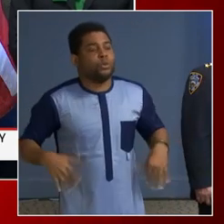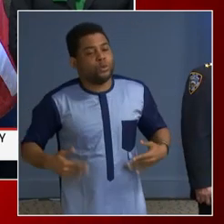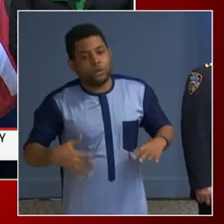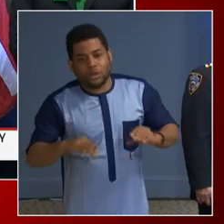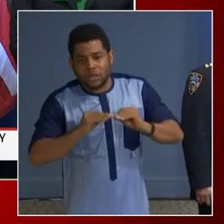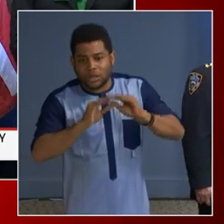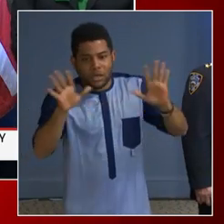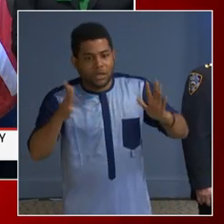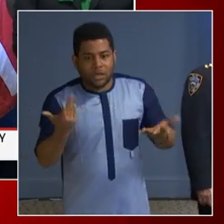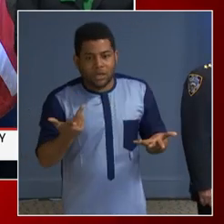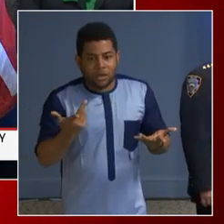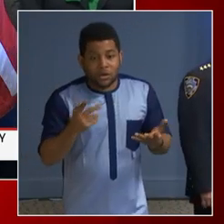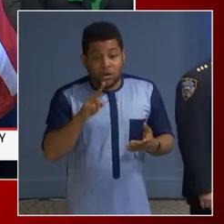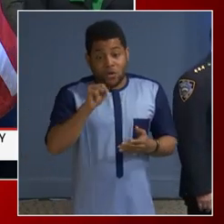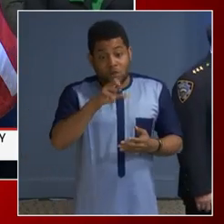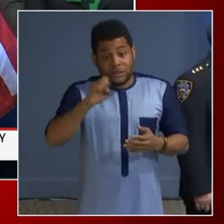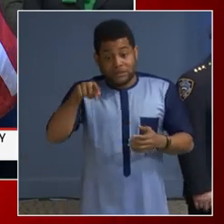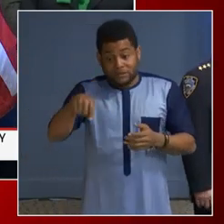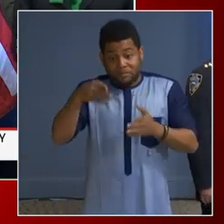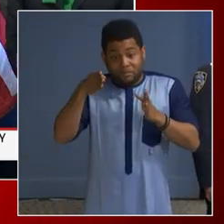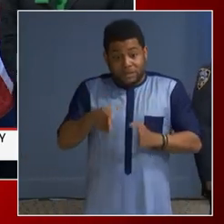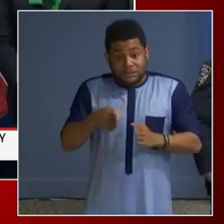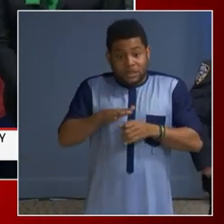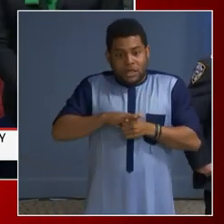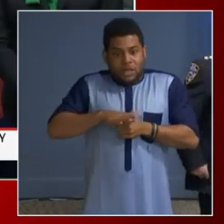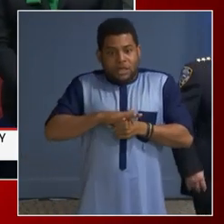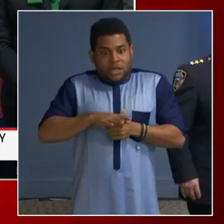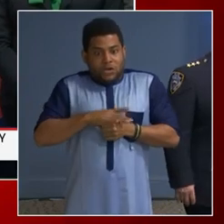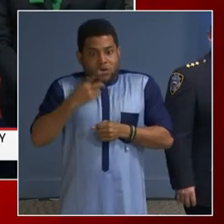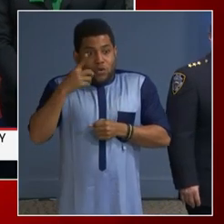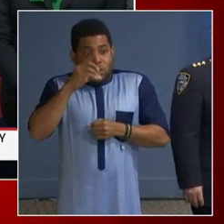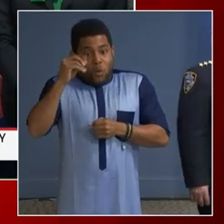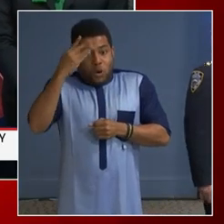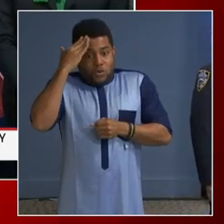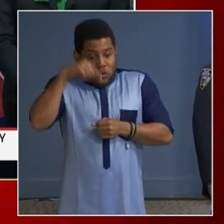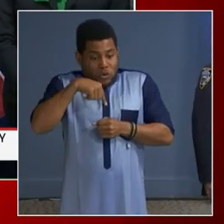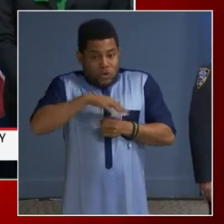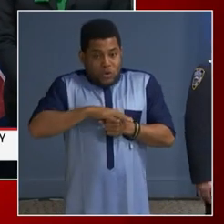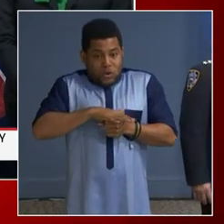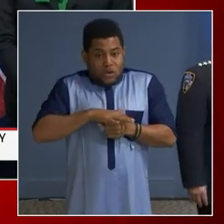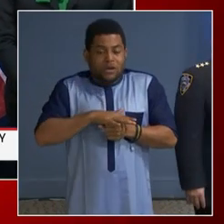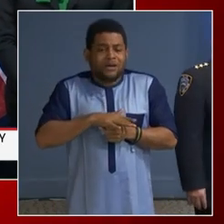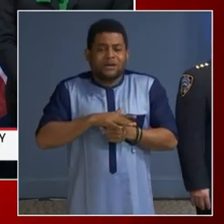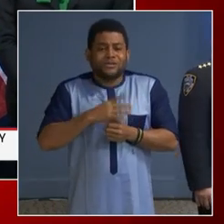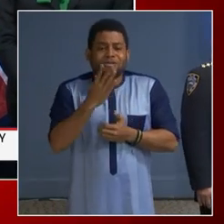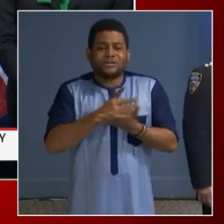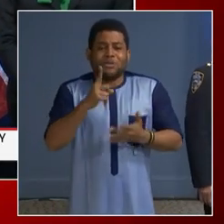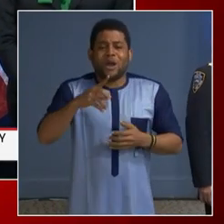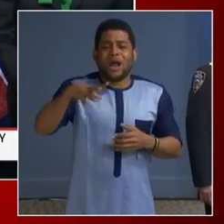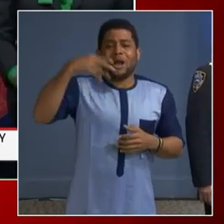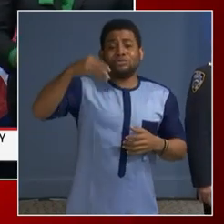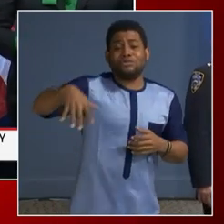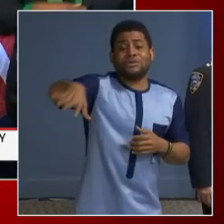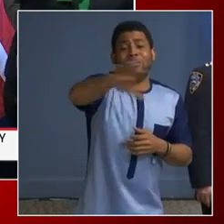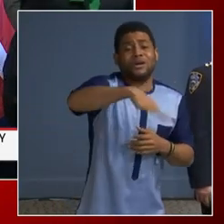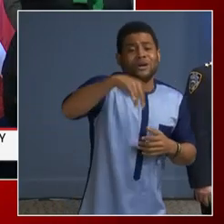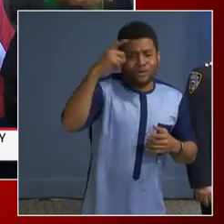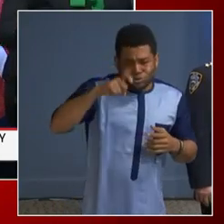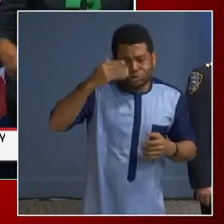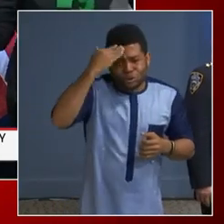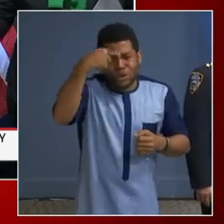in a bubble and nobody knows this individual, somebody out there knows them. And we're just asking that that person call that information in. Thank